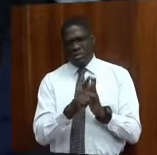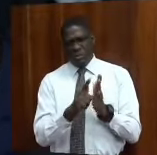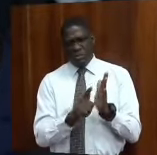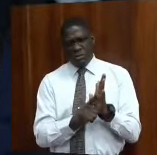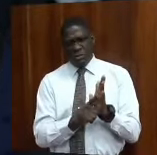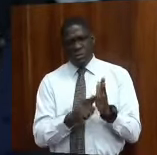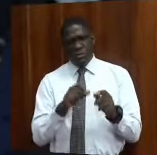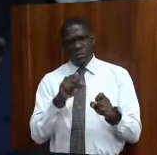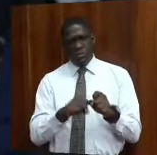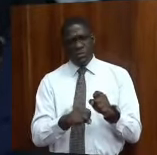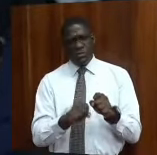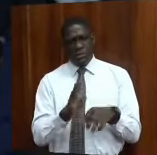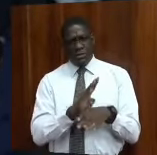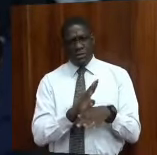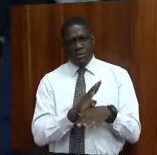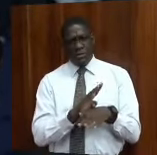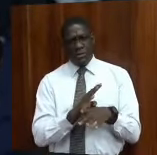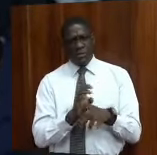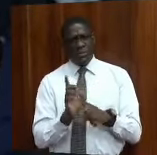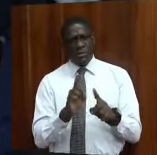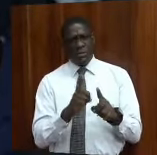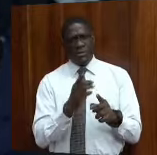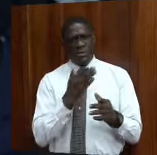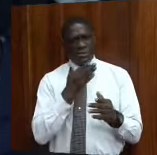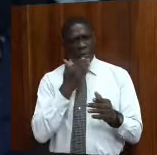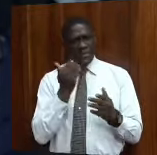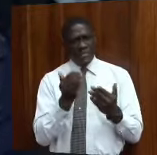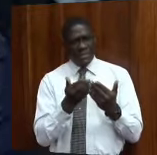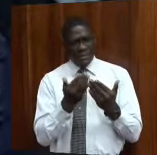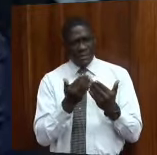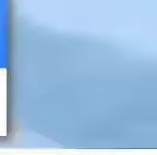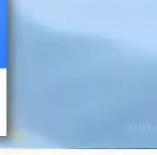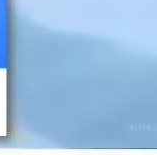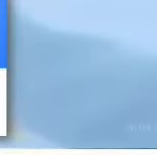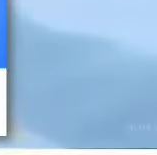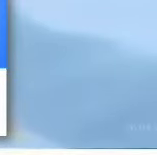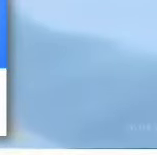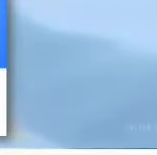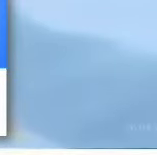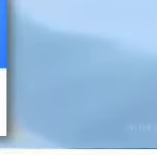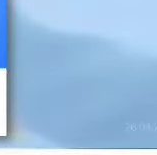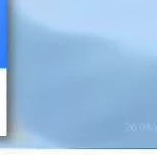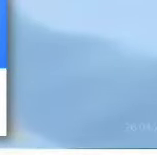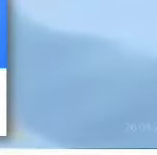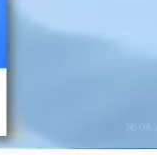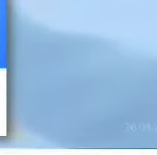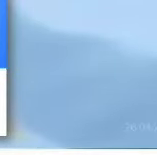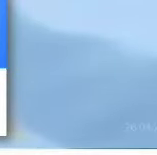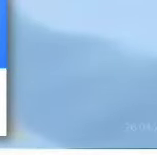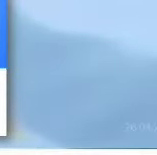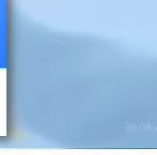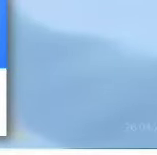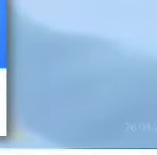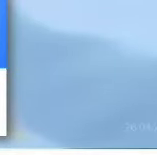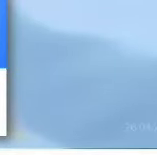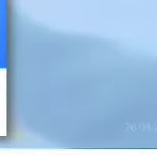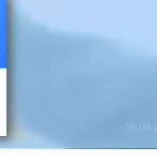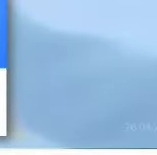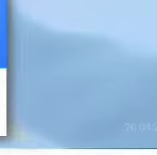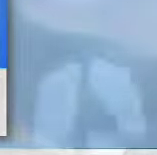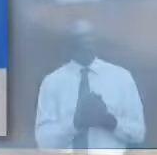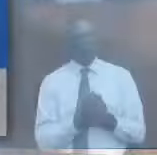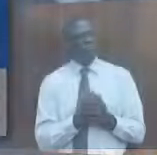wealth fund to attract external investment for the development of state assets and the preservation for the long-term